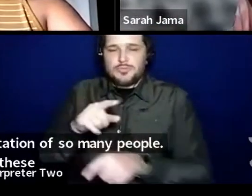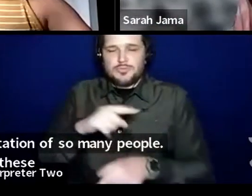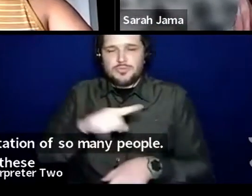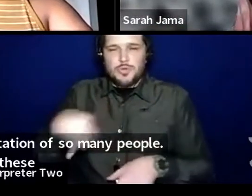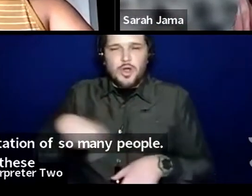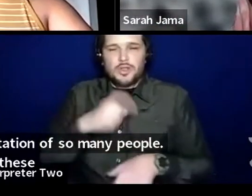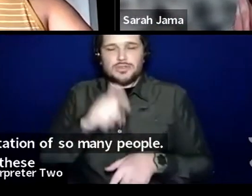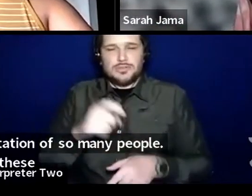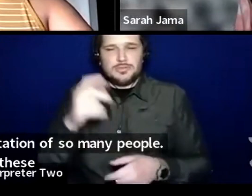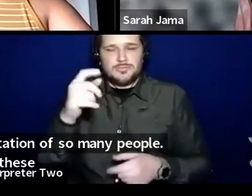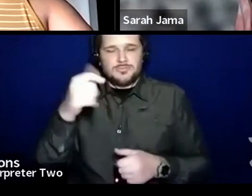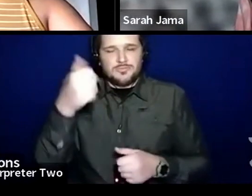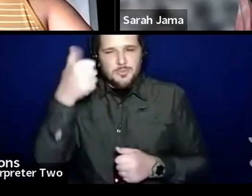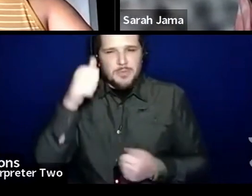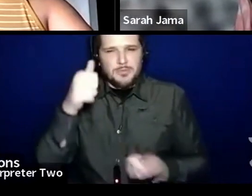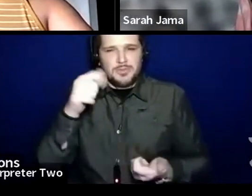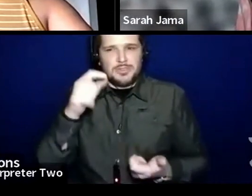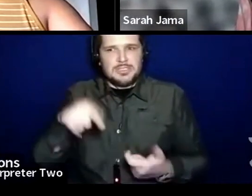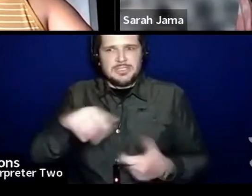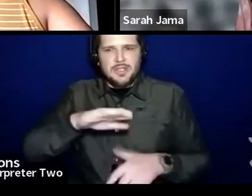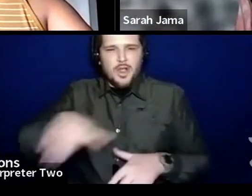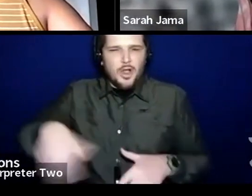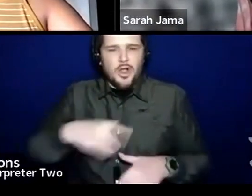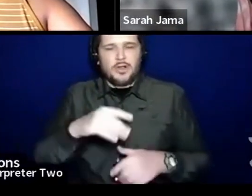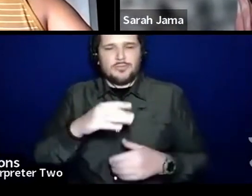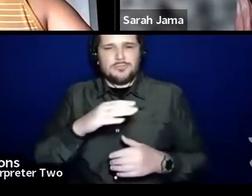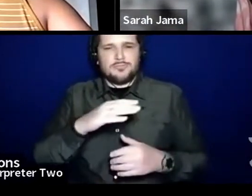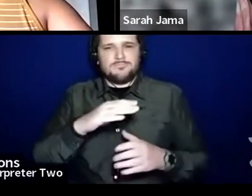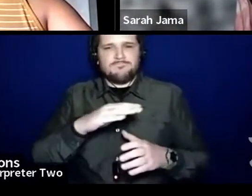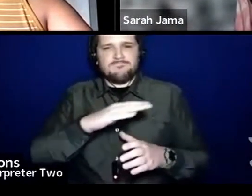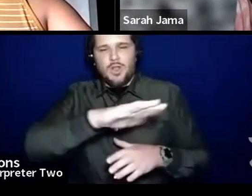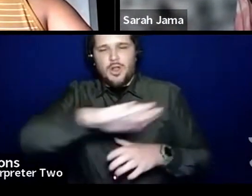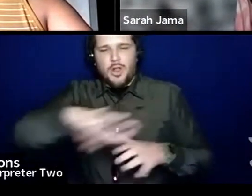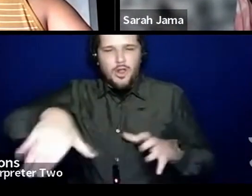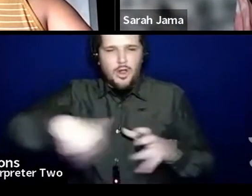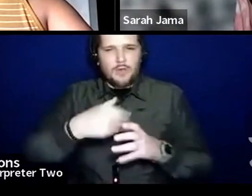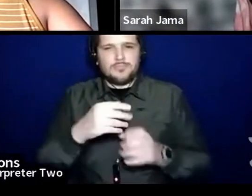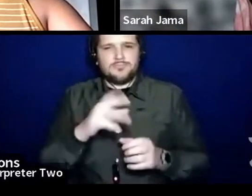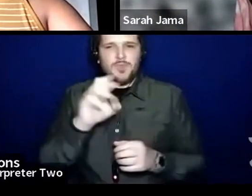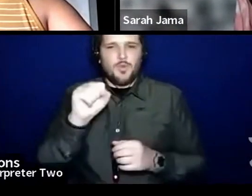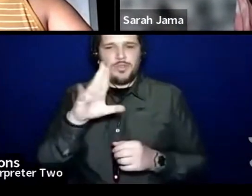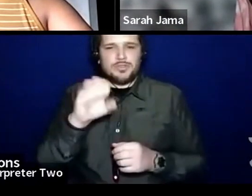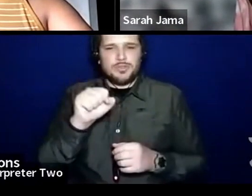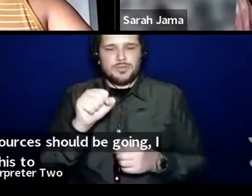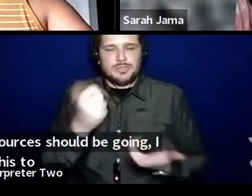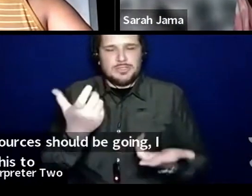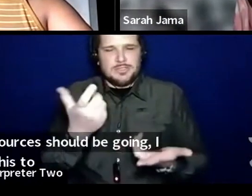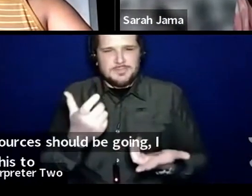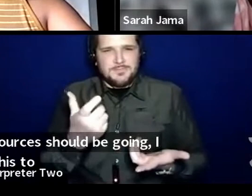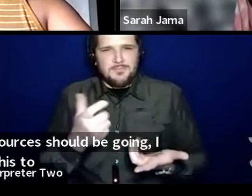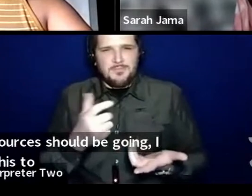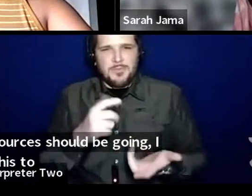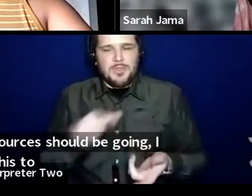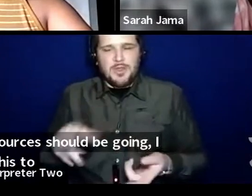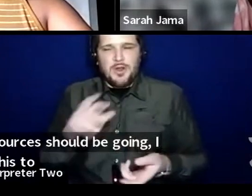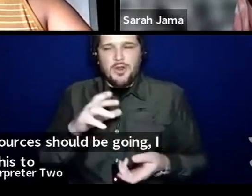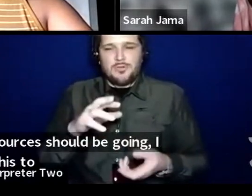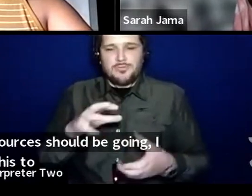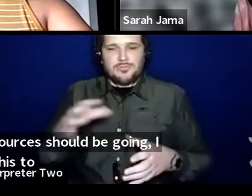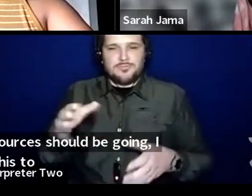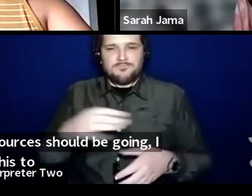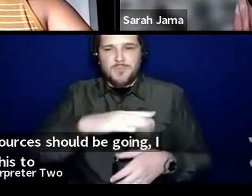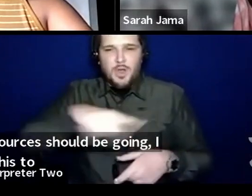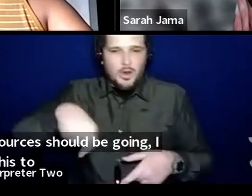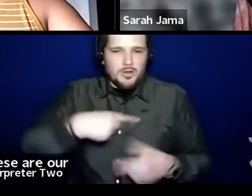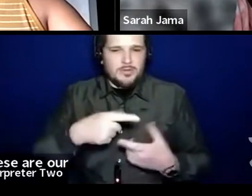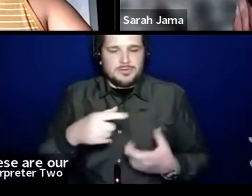our goddamn resources. They are not, and I apologize for saying it that way, but it's like, they're ours. They belong to